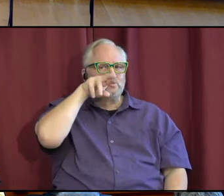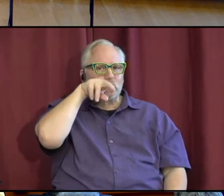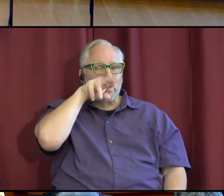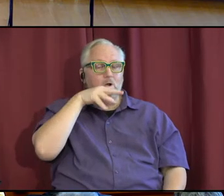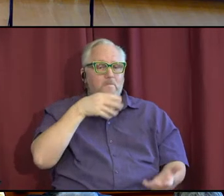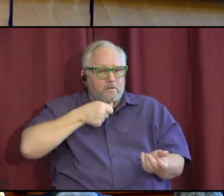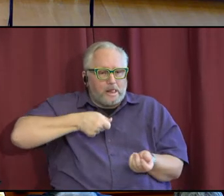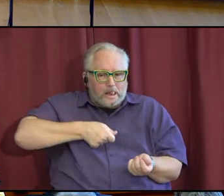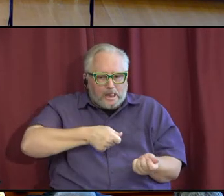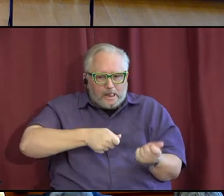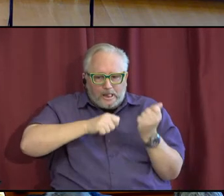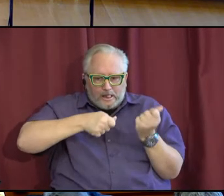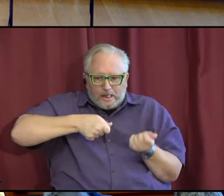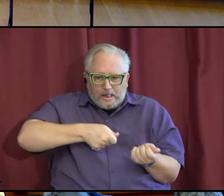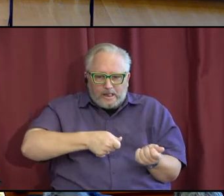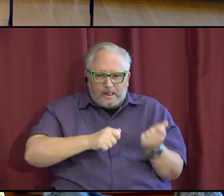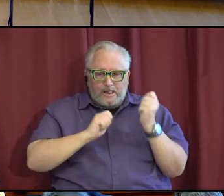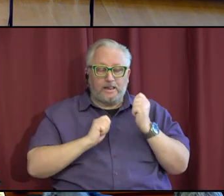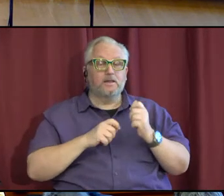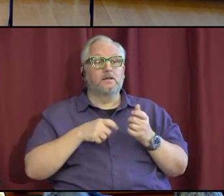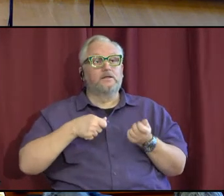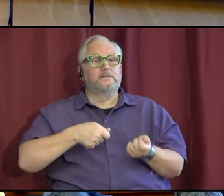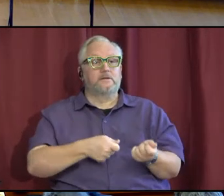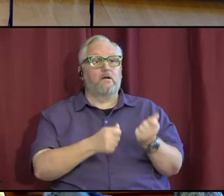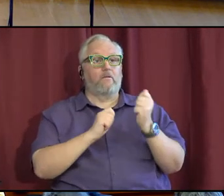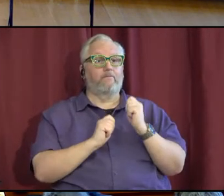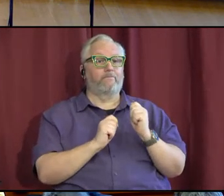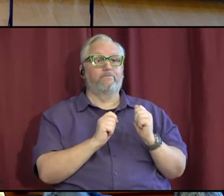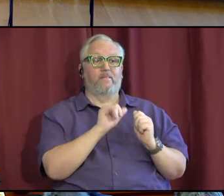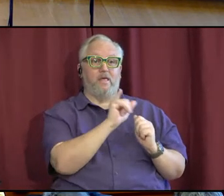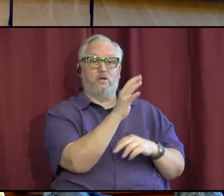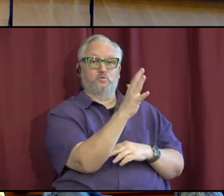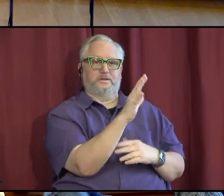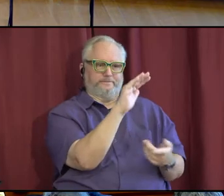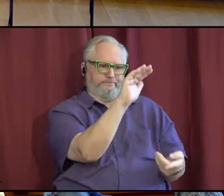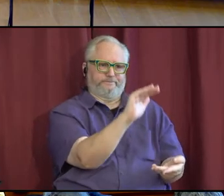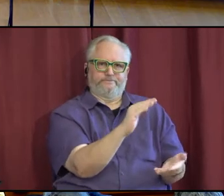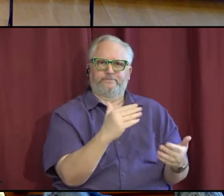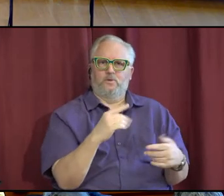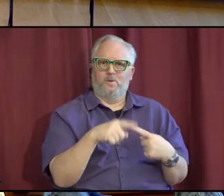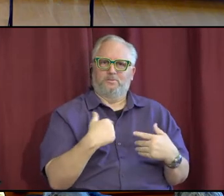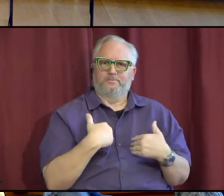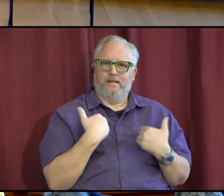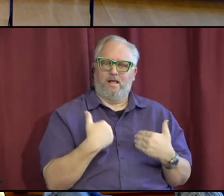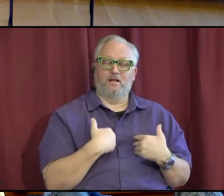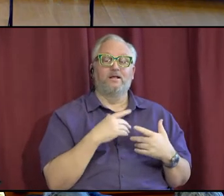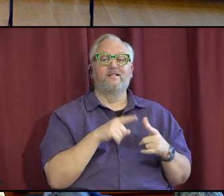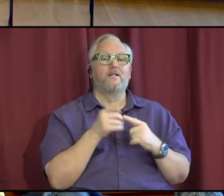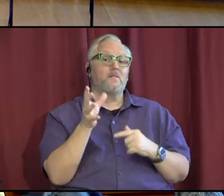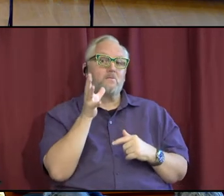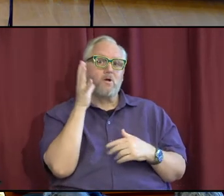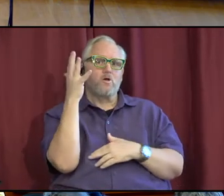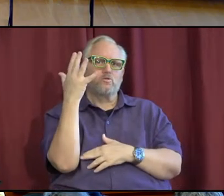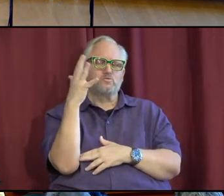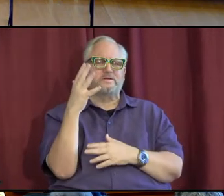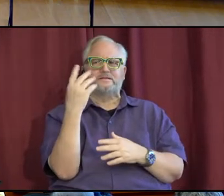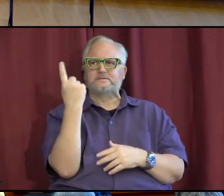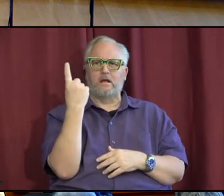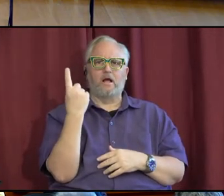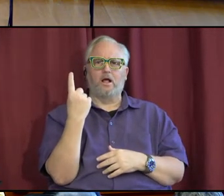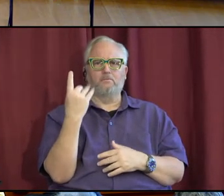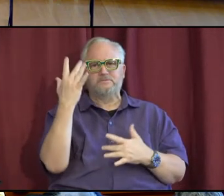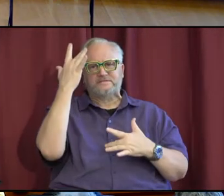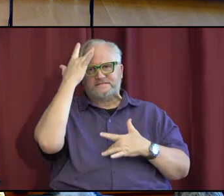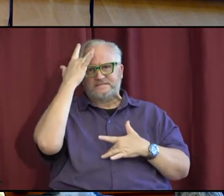digging. And he dug us up that tree. And then the mother tree got some kind of blight and had